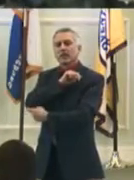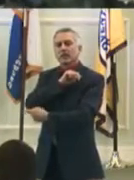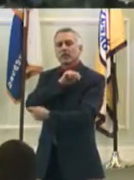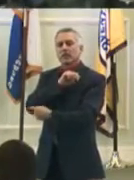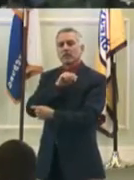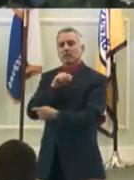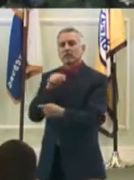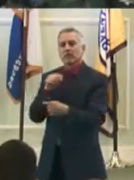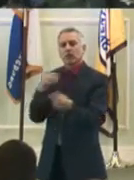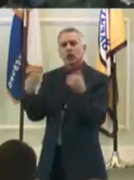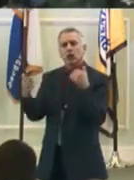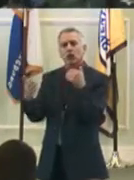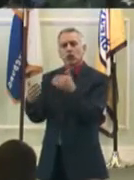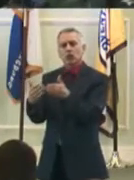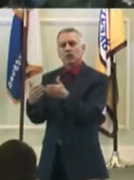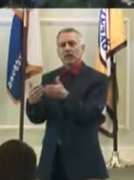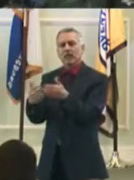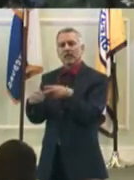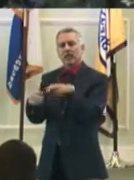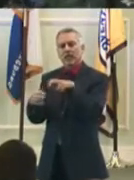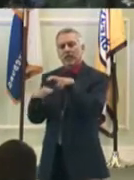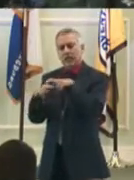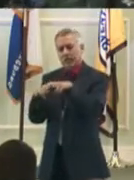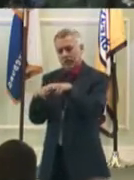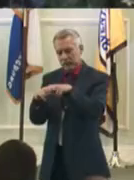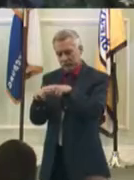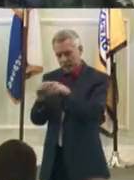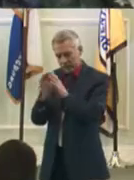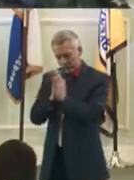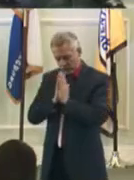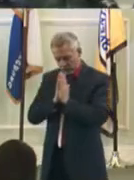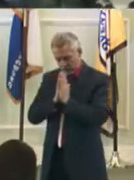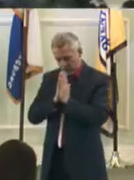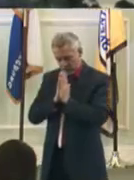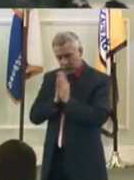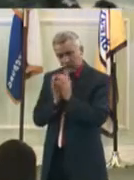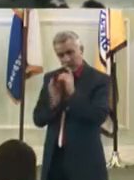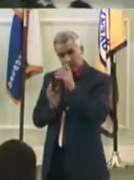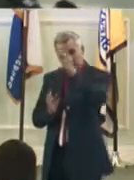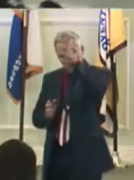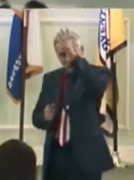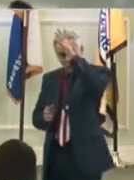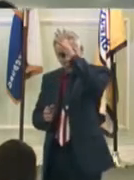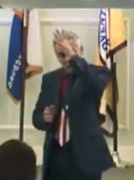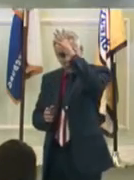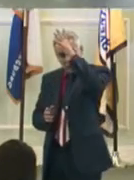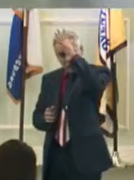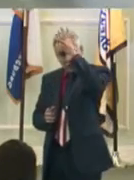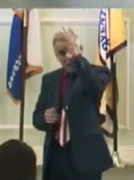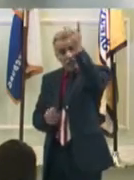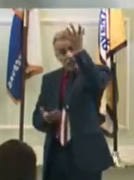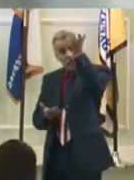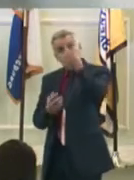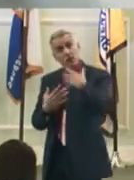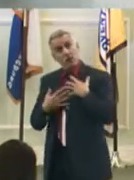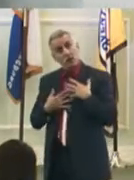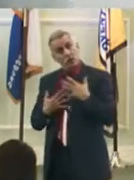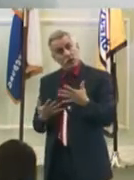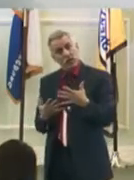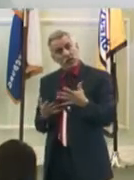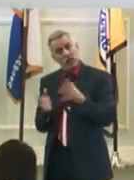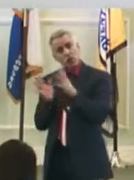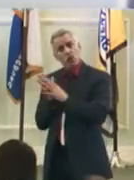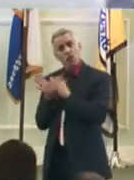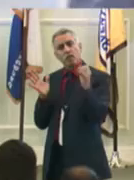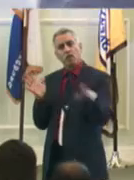stone's cast close by, and kneeled down and prayed, saying this, Father, if thou be willing, remove